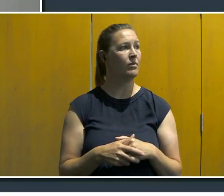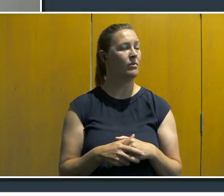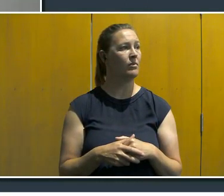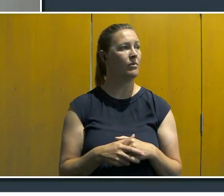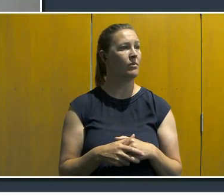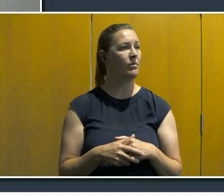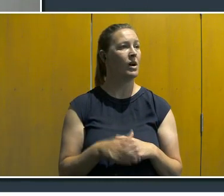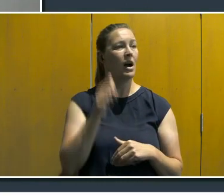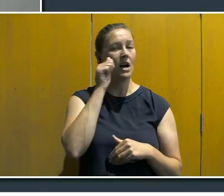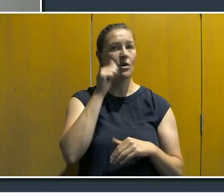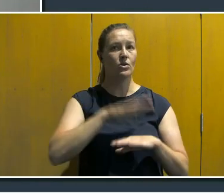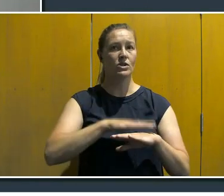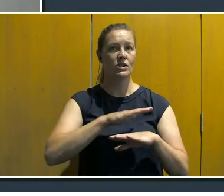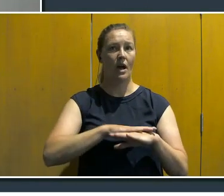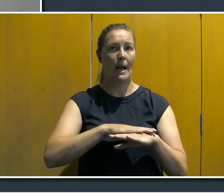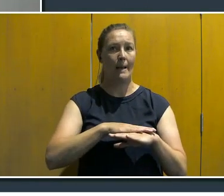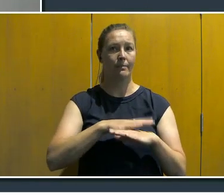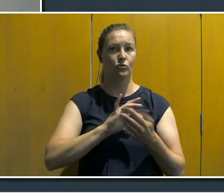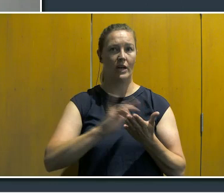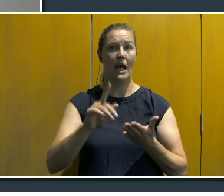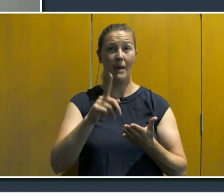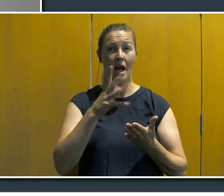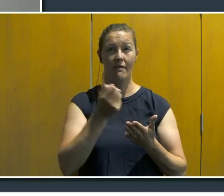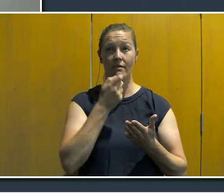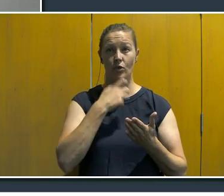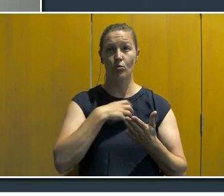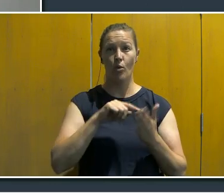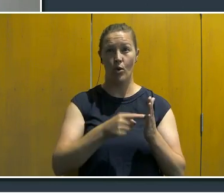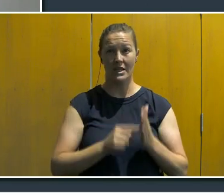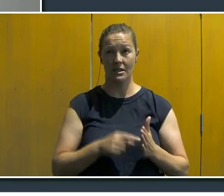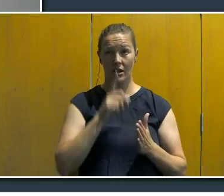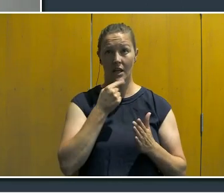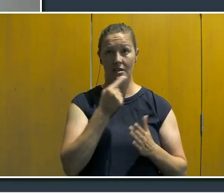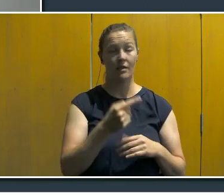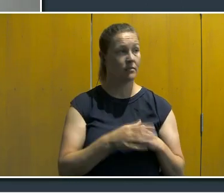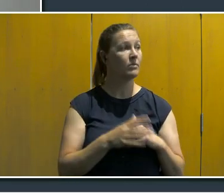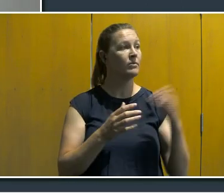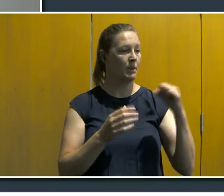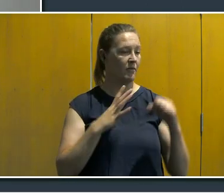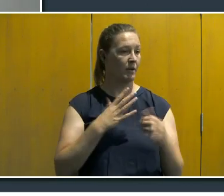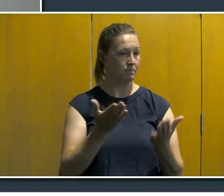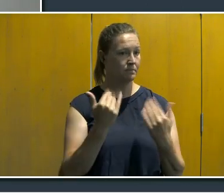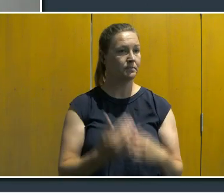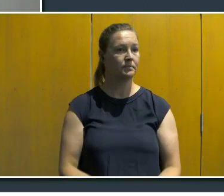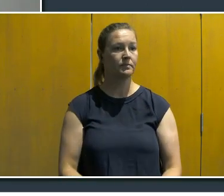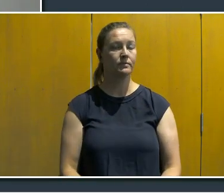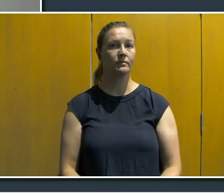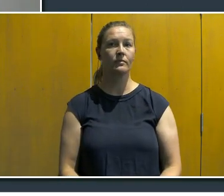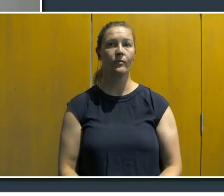know my time's up, but I have a few more points I would like to make. Is that okay? I continue? It's gold, yeah. I'm